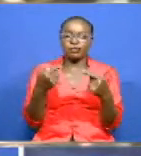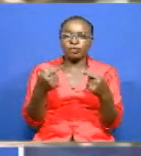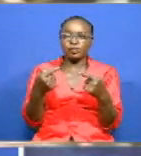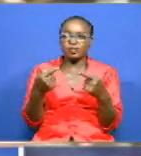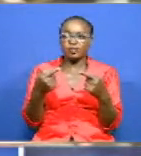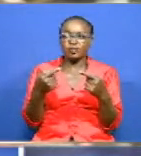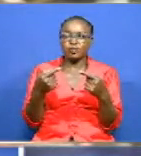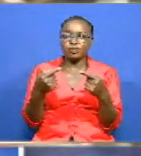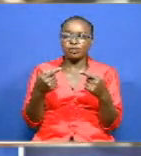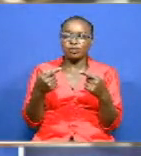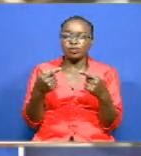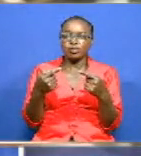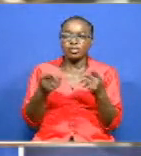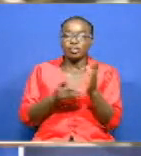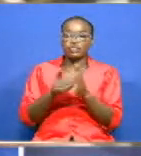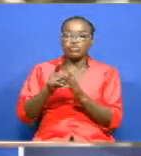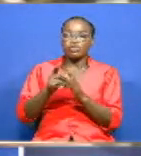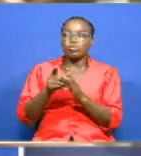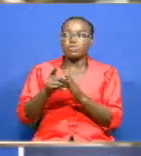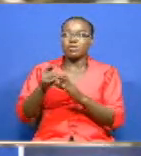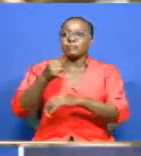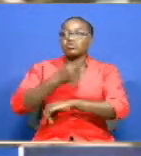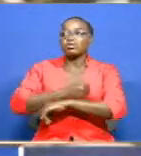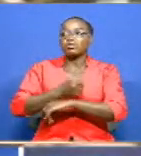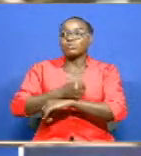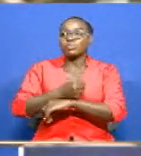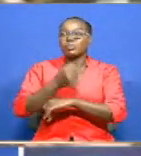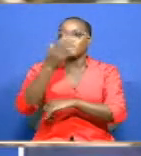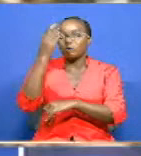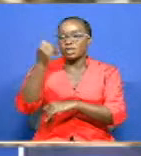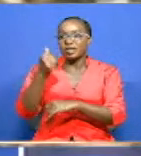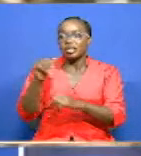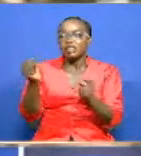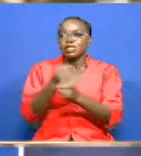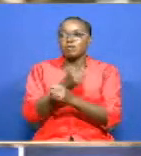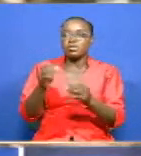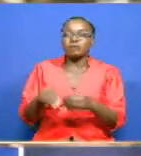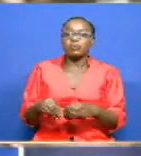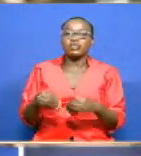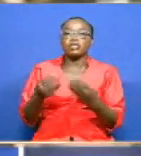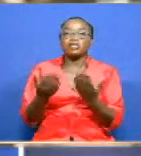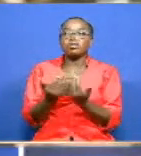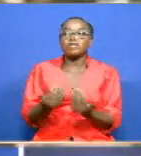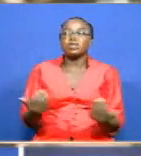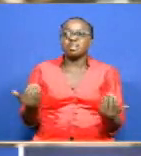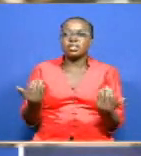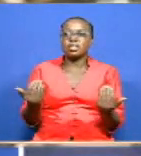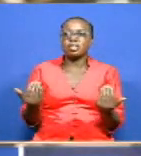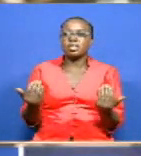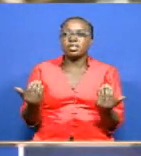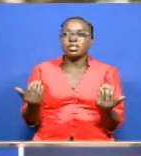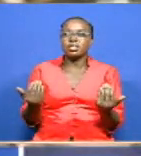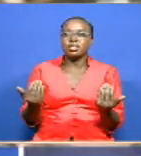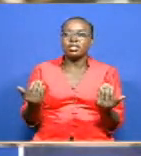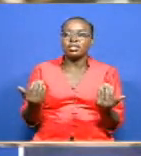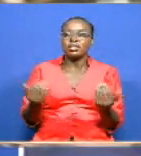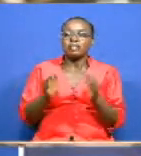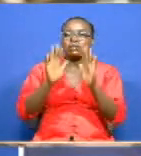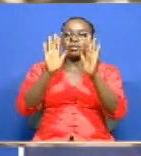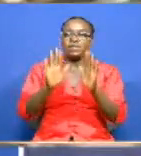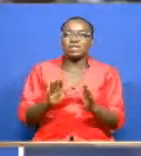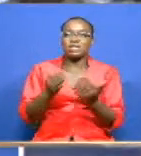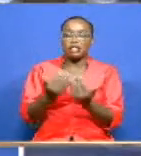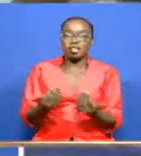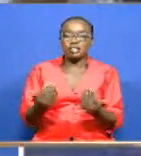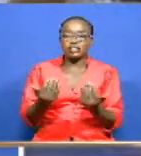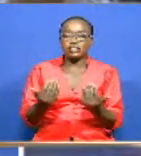beginning developing schools as a result of those schools not being able to provide the students and the people with the necessary